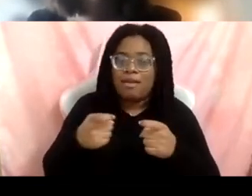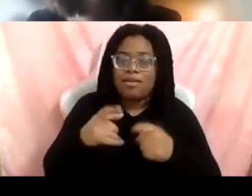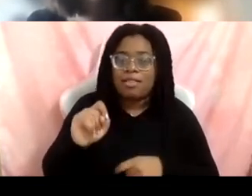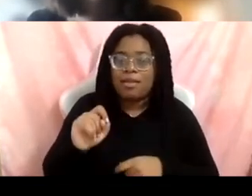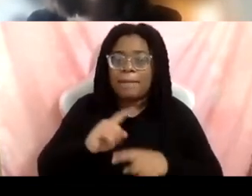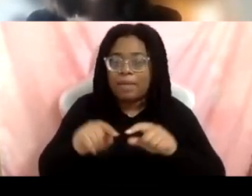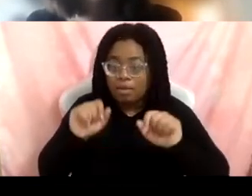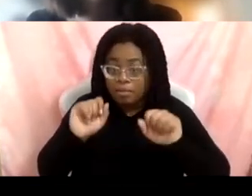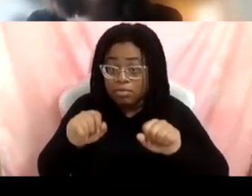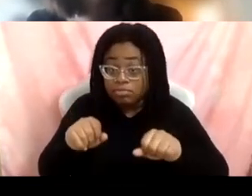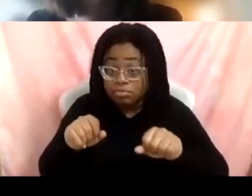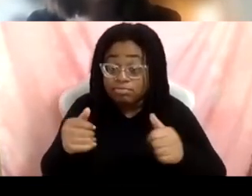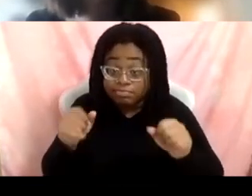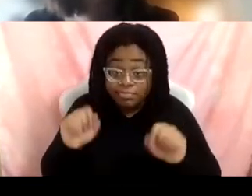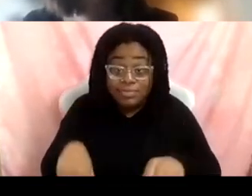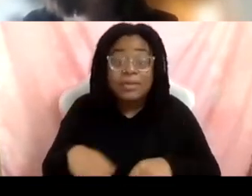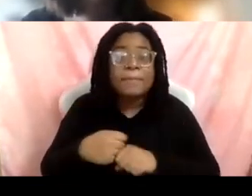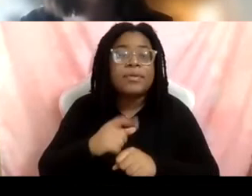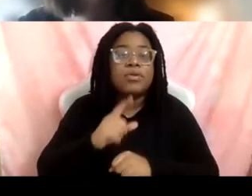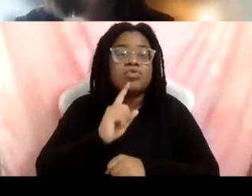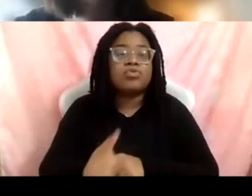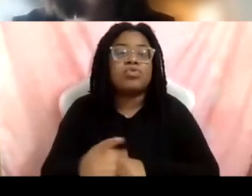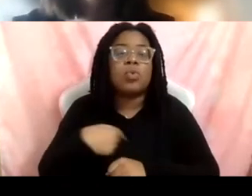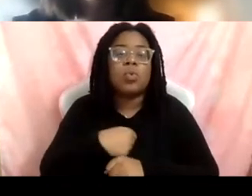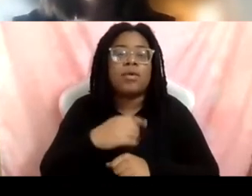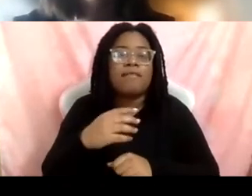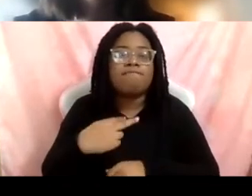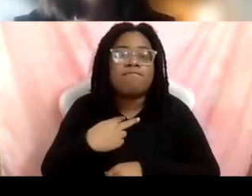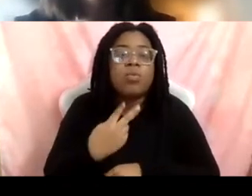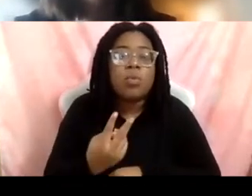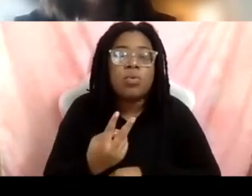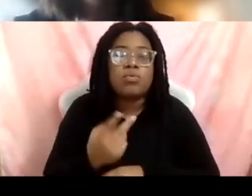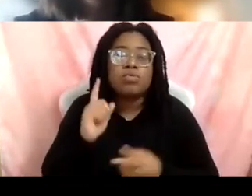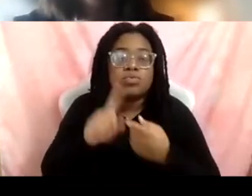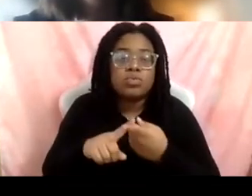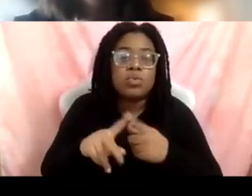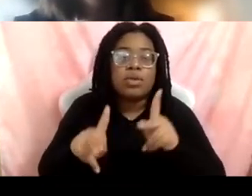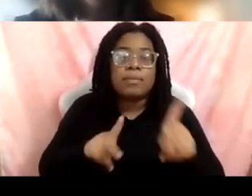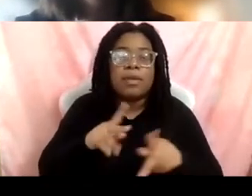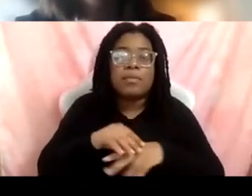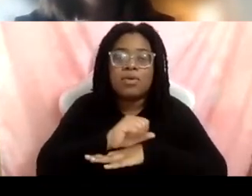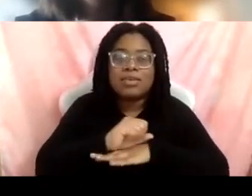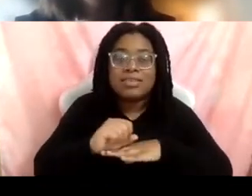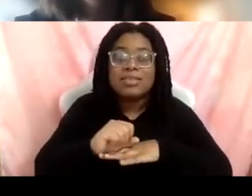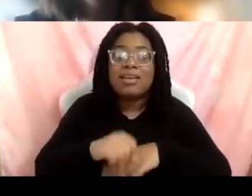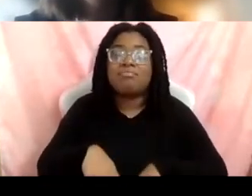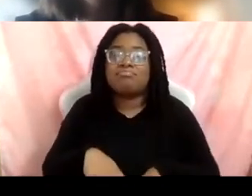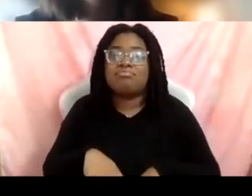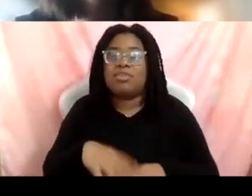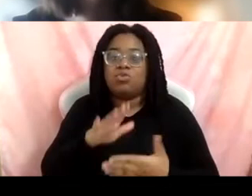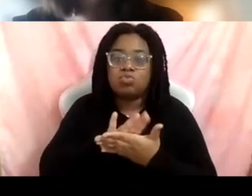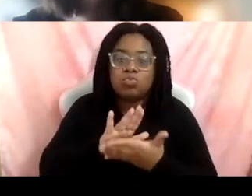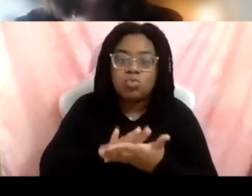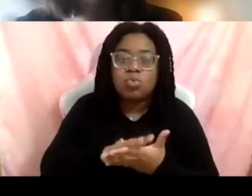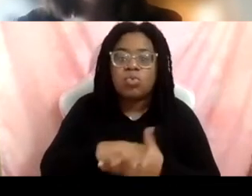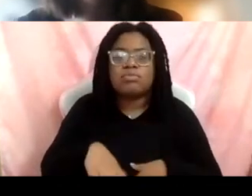possible to do that. It's just making sure that we are very vocal to the people on set and to the schools. Because like for me,